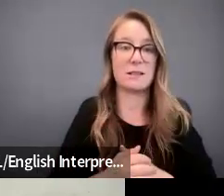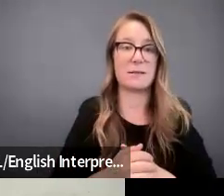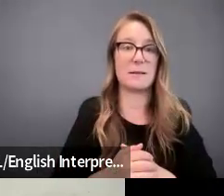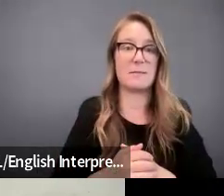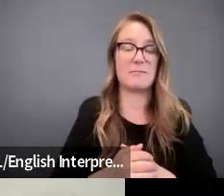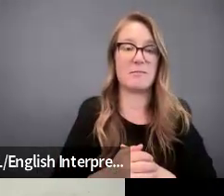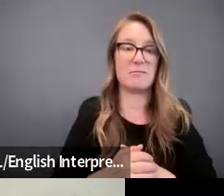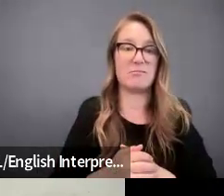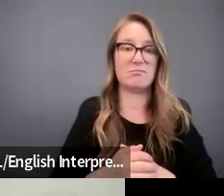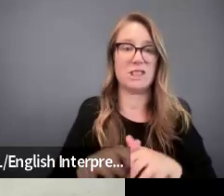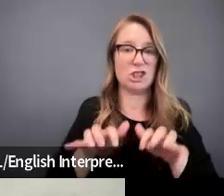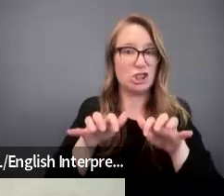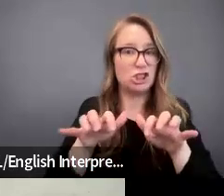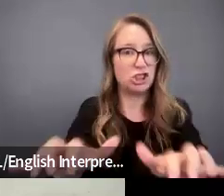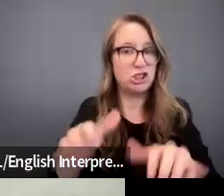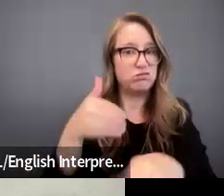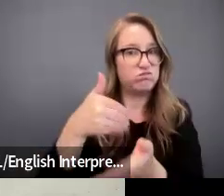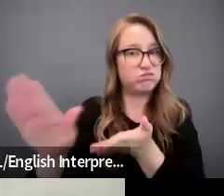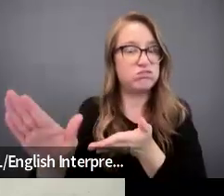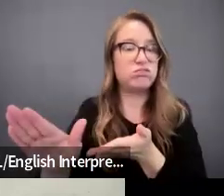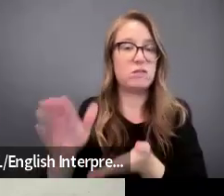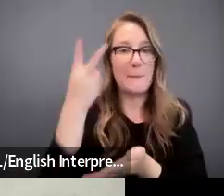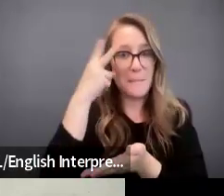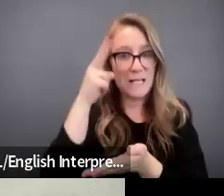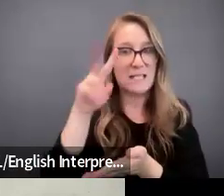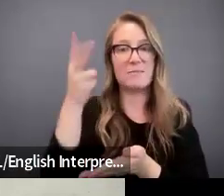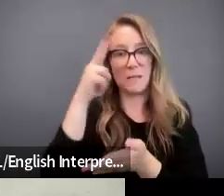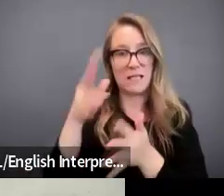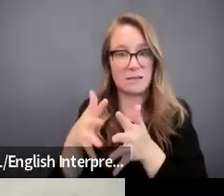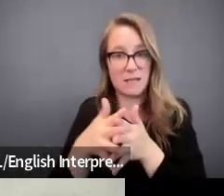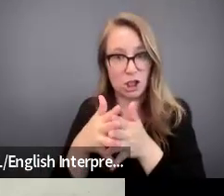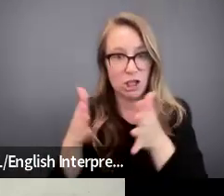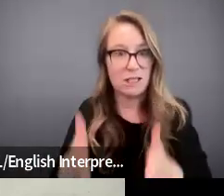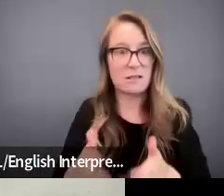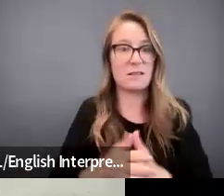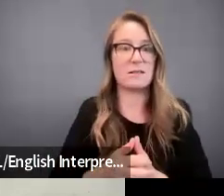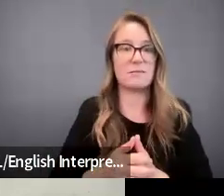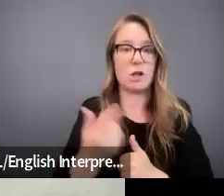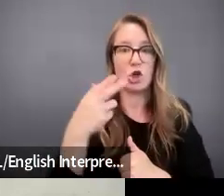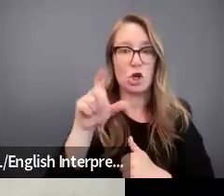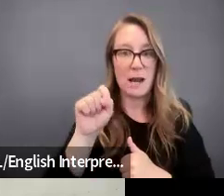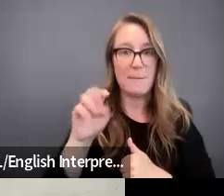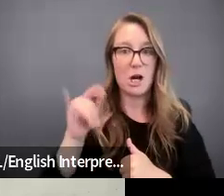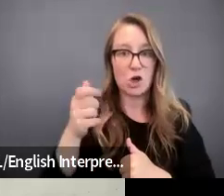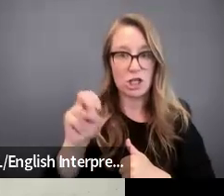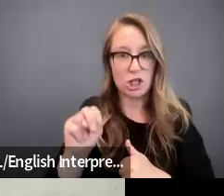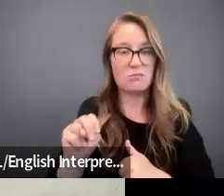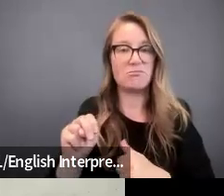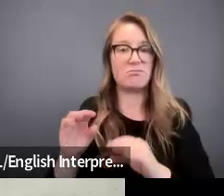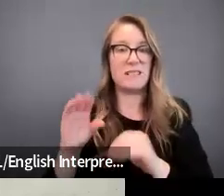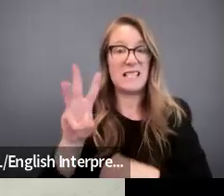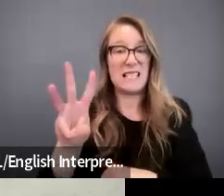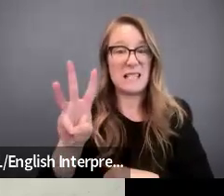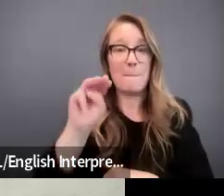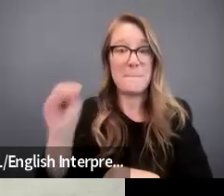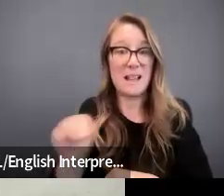The mass deportation of Mexicans and Mexican Americans. The Great Migration, the relocation of 6 million